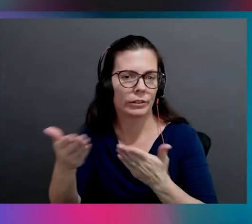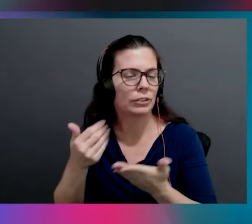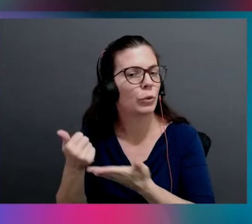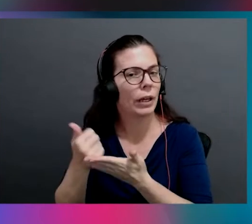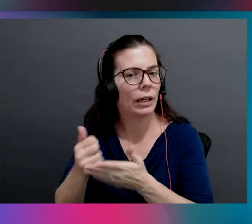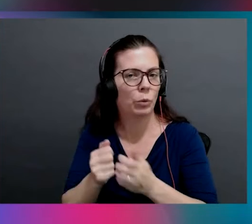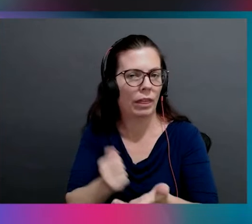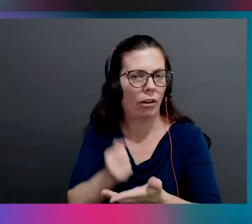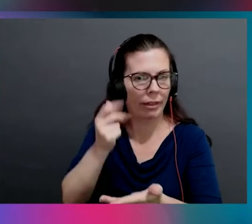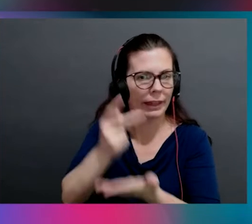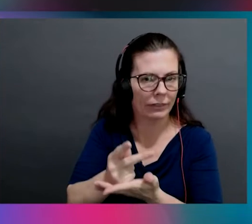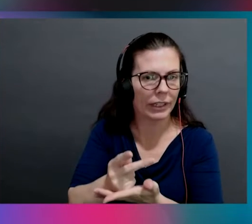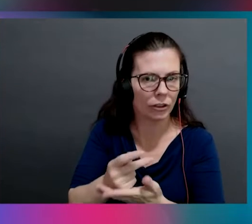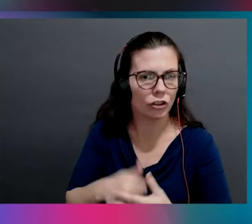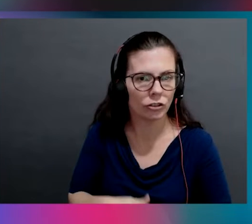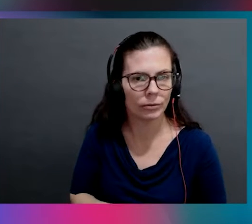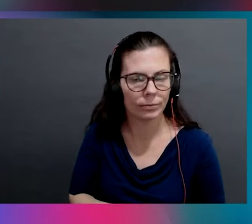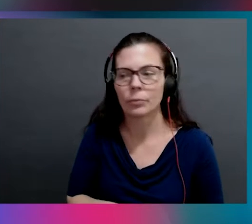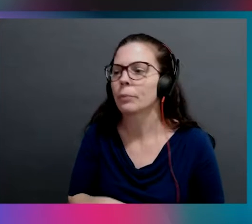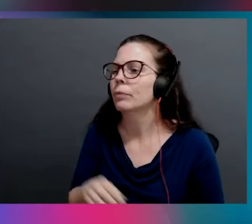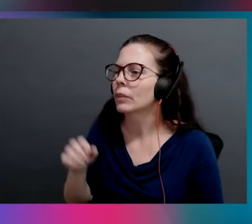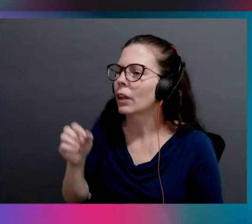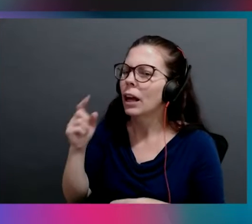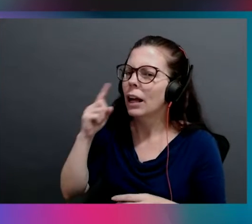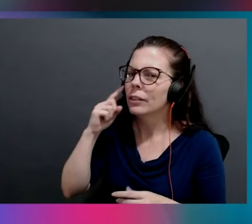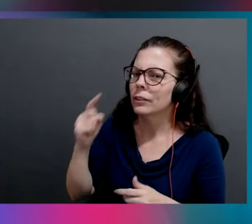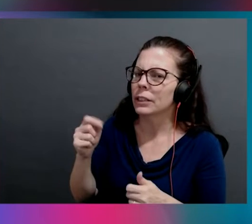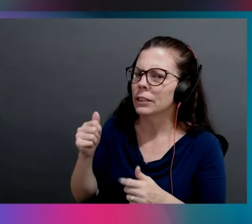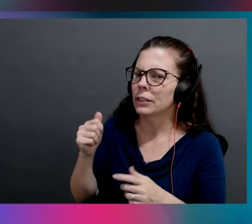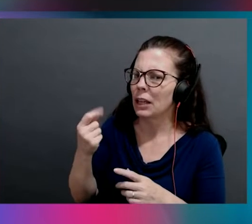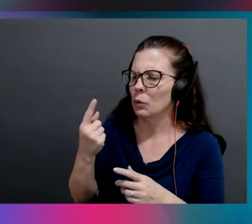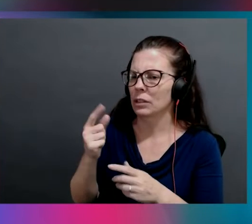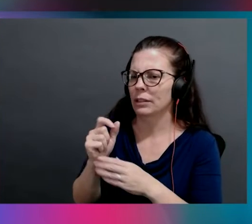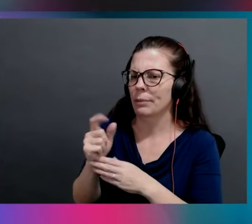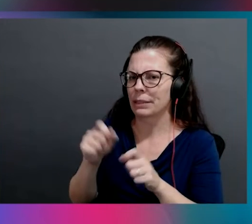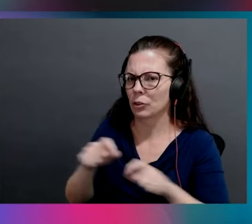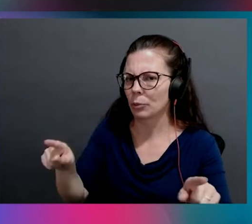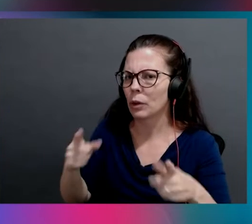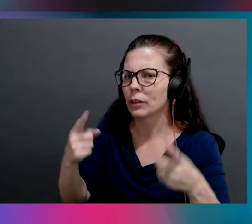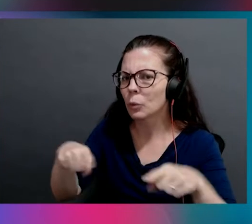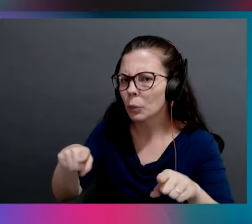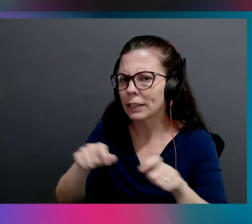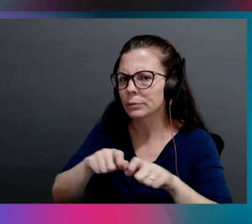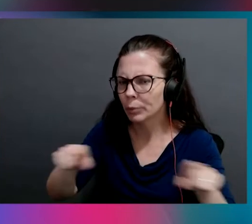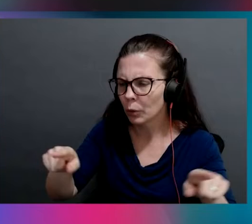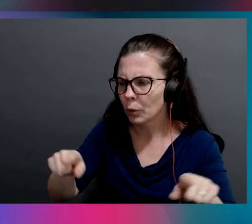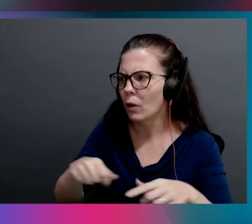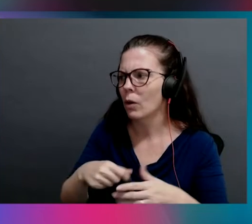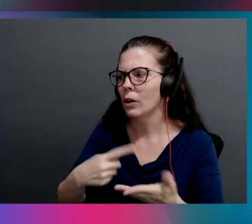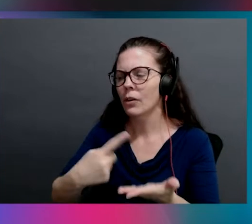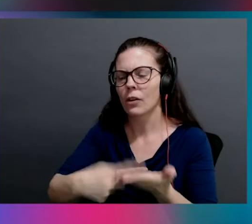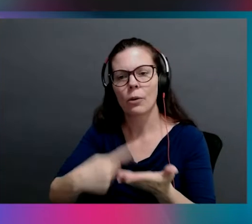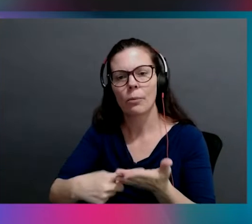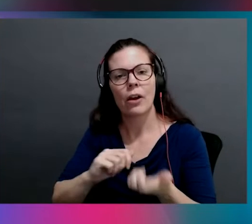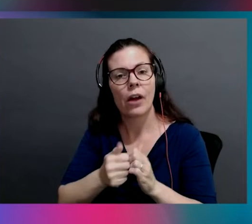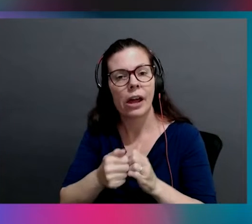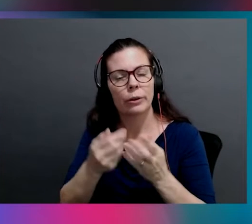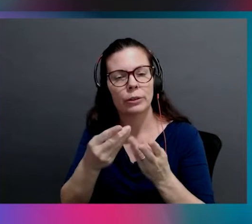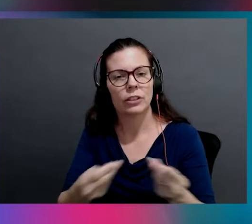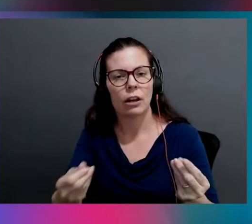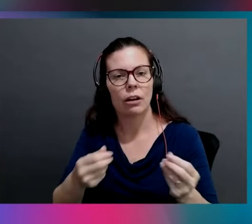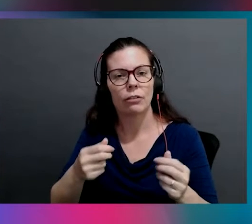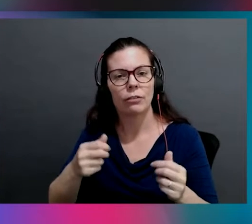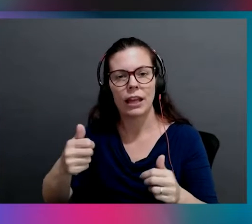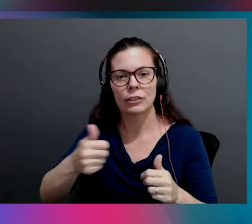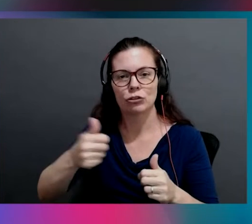Yeah. So I think this will take a second to deploy. So while it's doing that, let's talk about how you solve the traveling salesperson